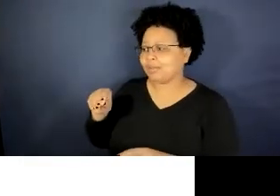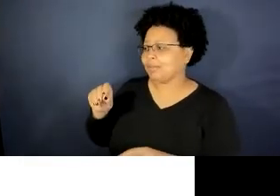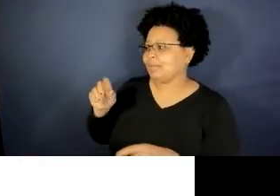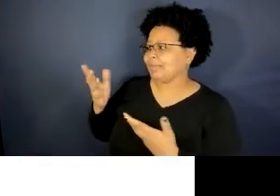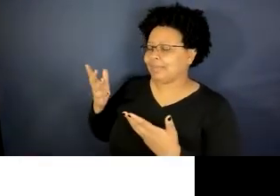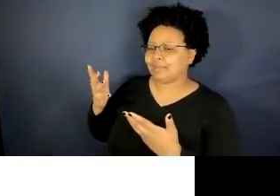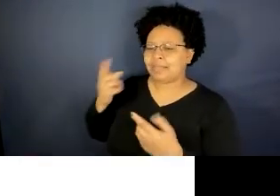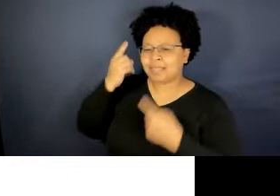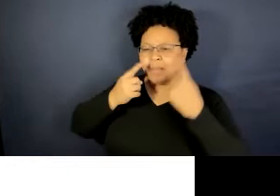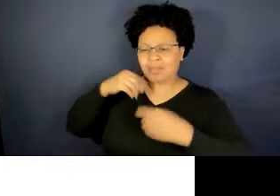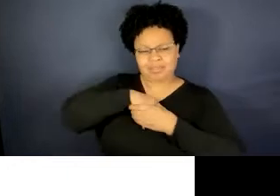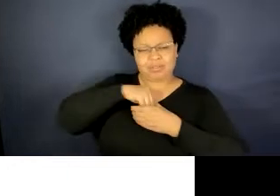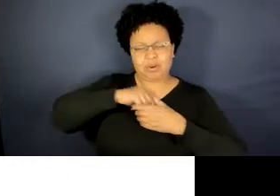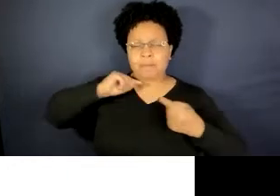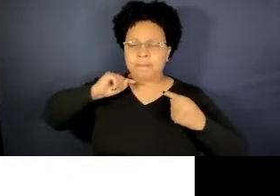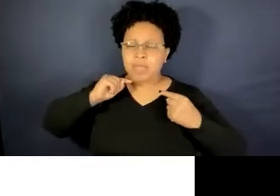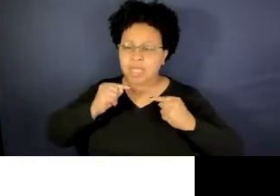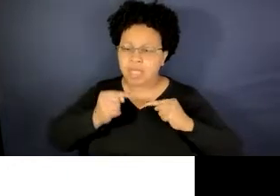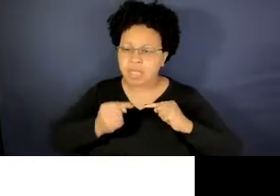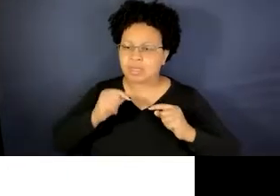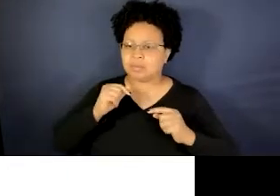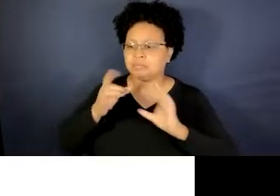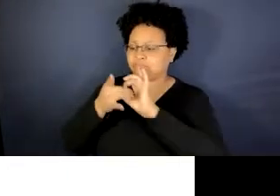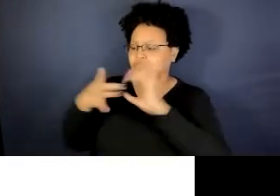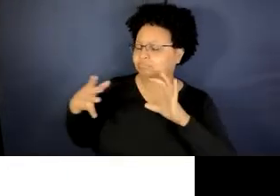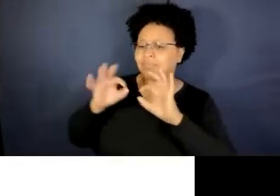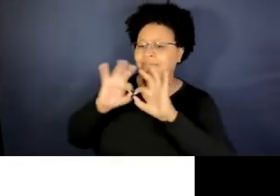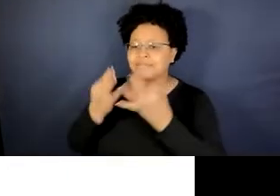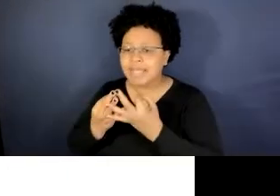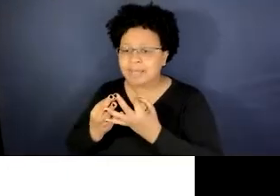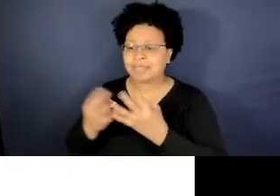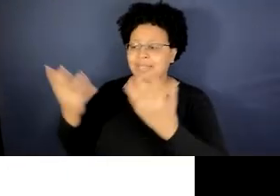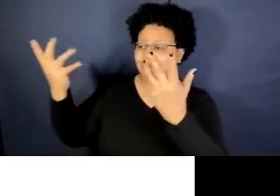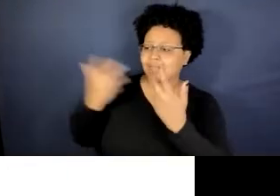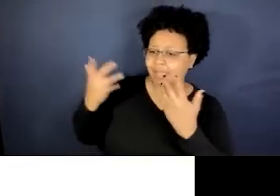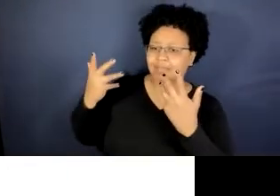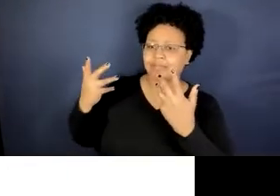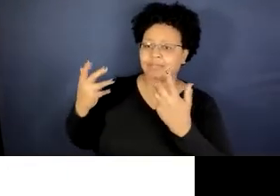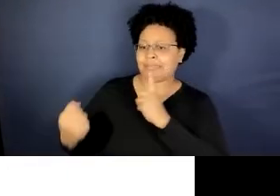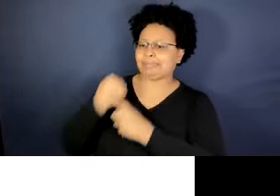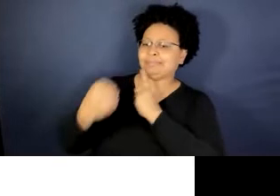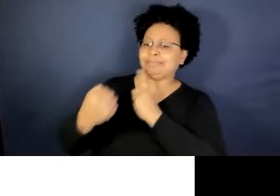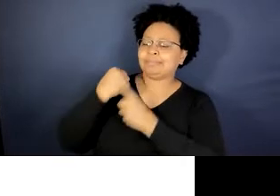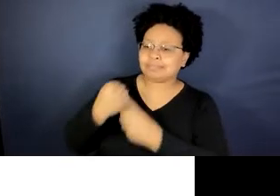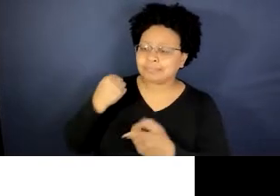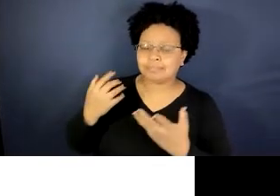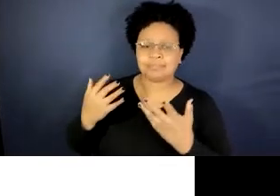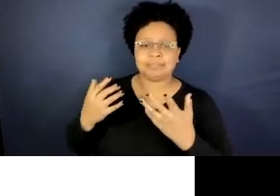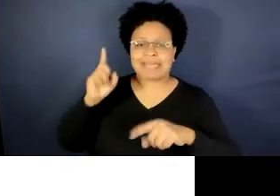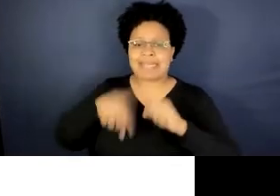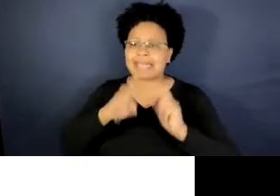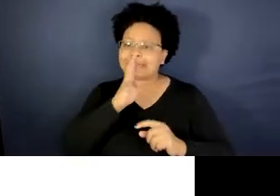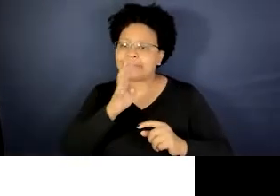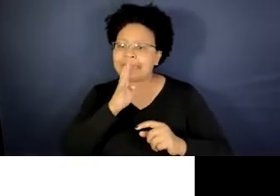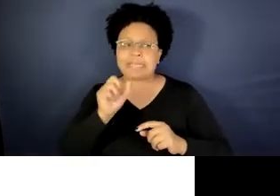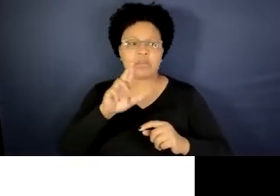families, the pain of abuse that they experienced, the neglect that they received, the pain of not being able to speak